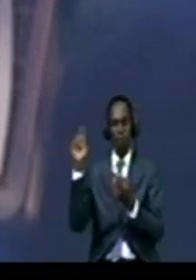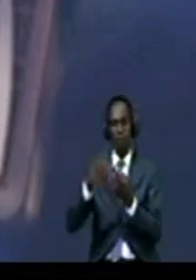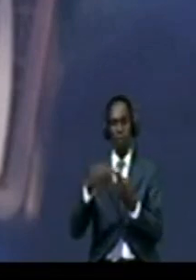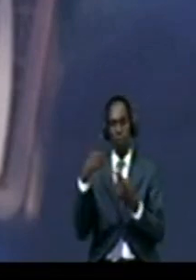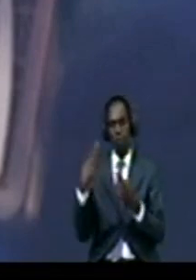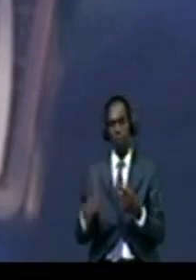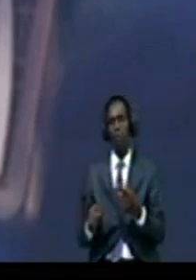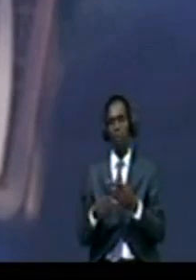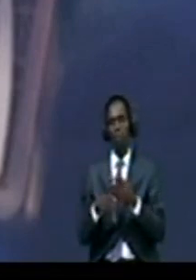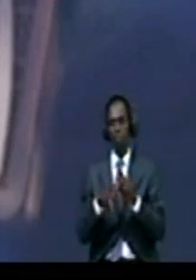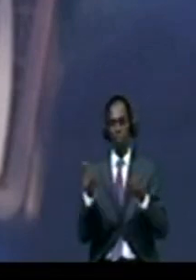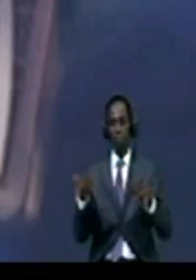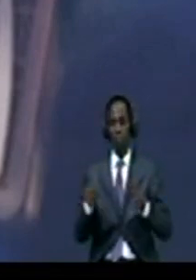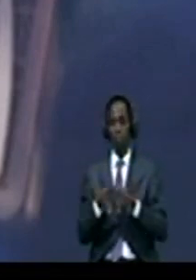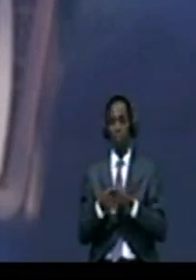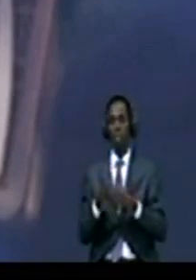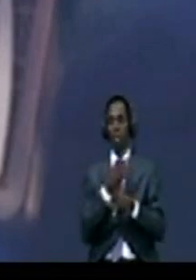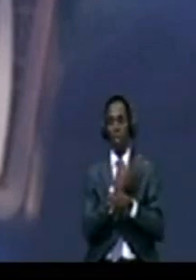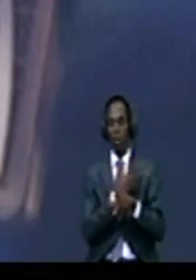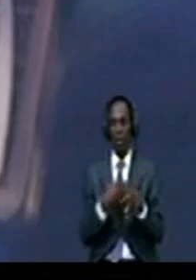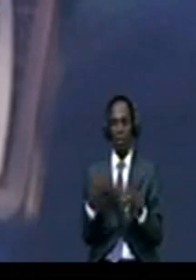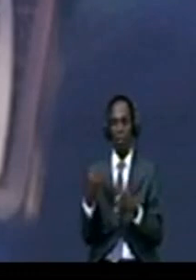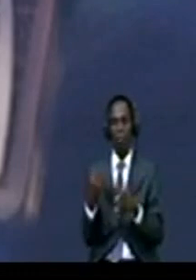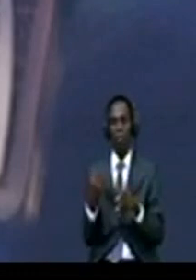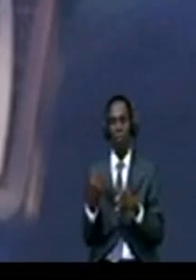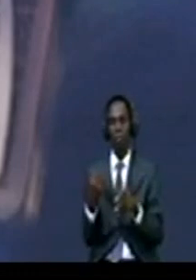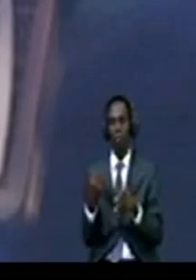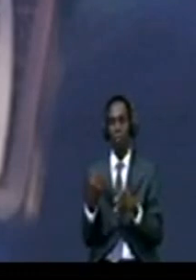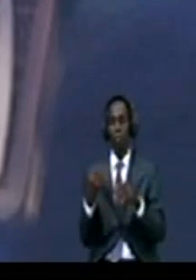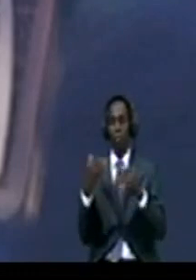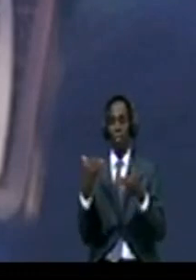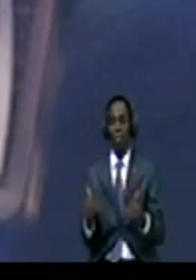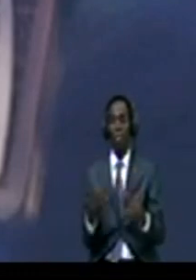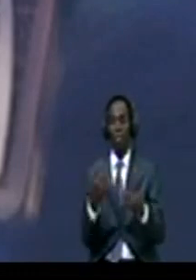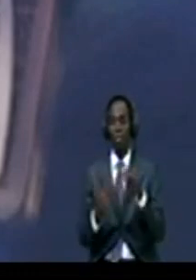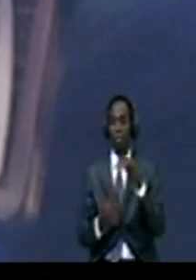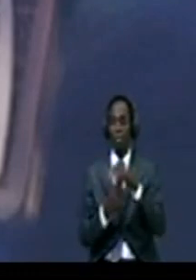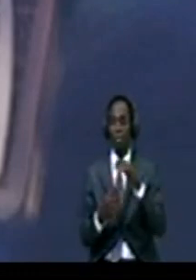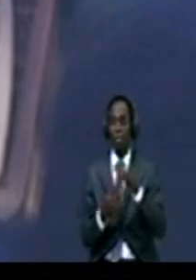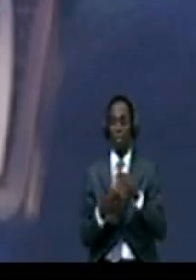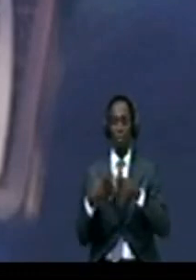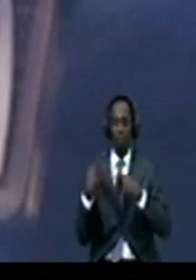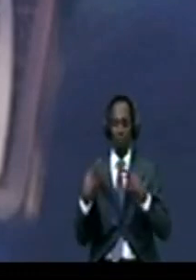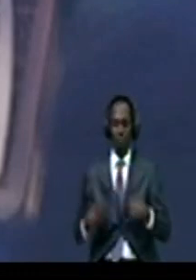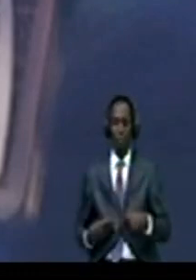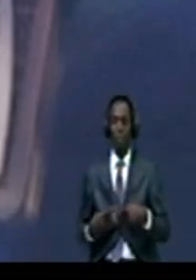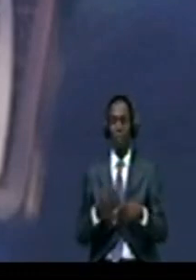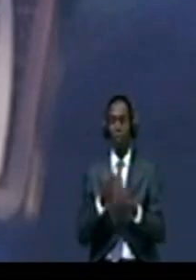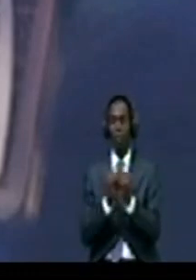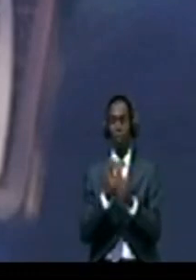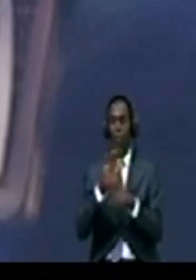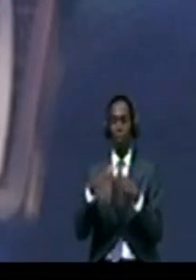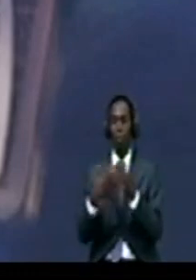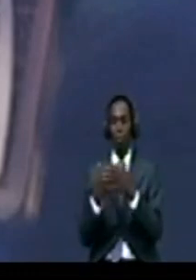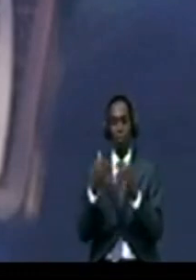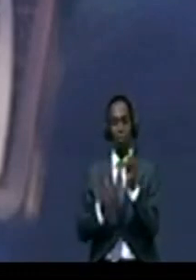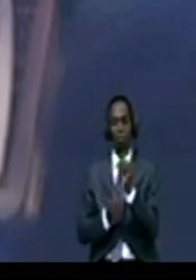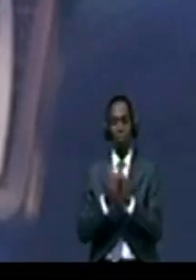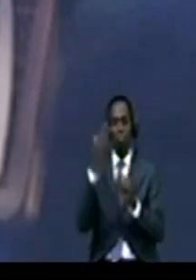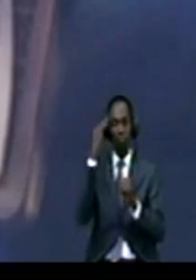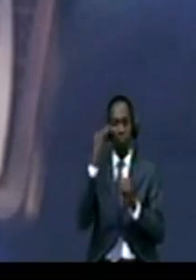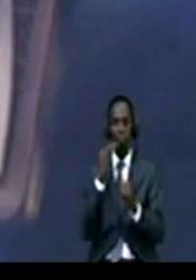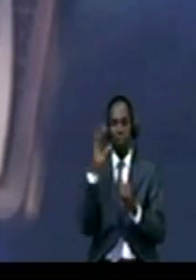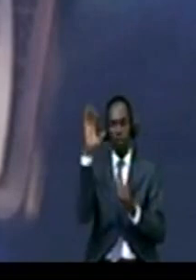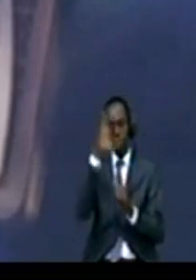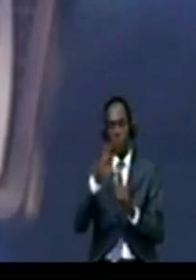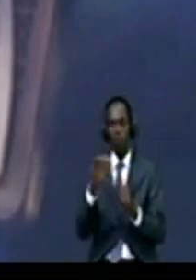in and sat with the servants to see the end. Now the chief priests and elders and all the council sought false witness against